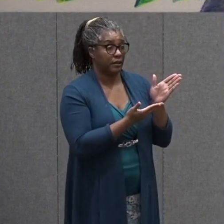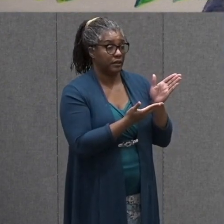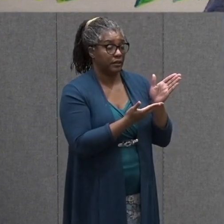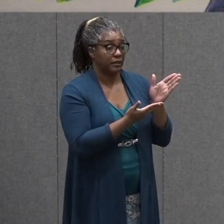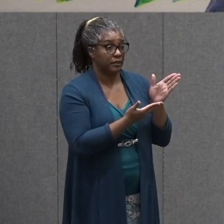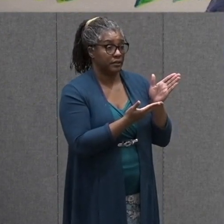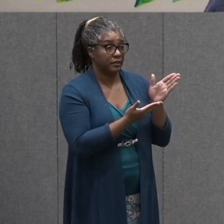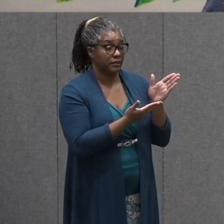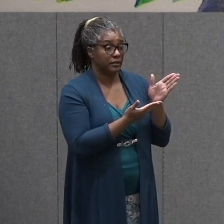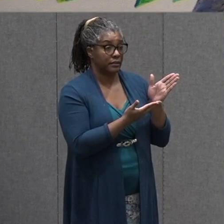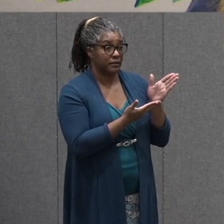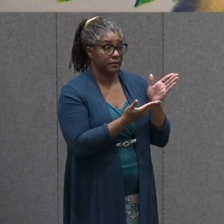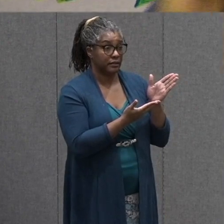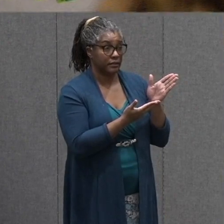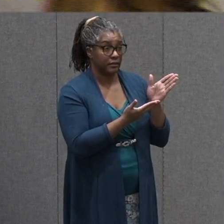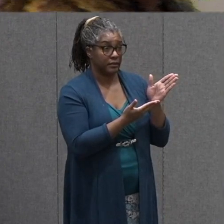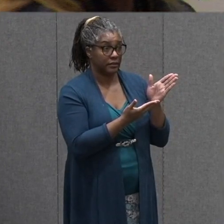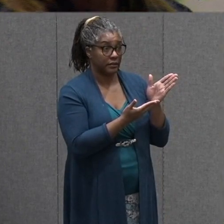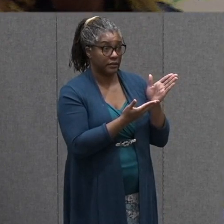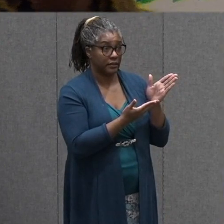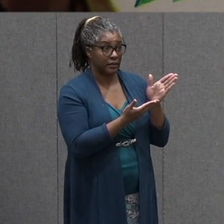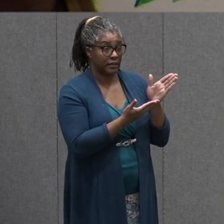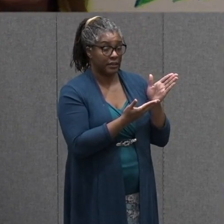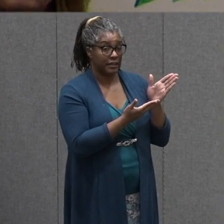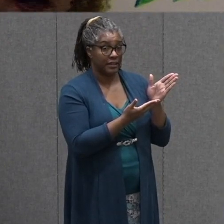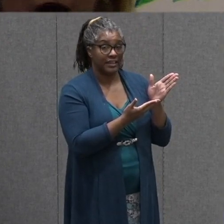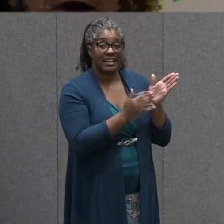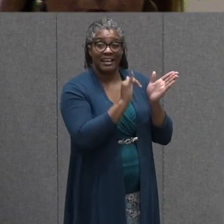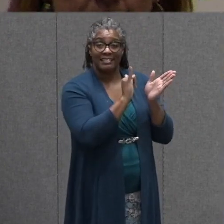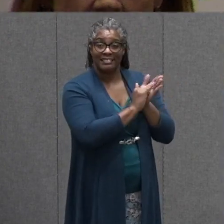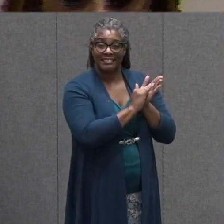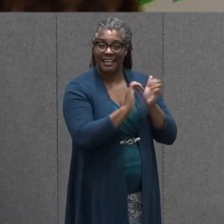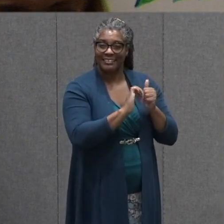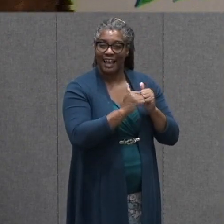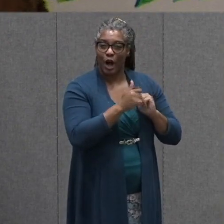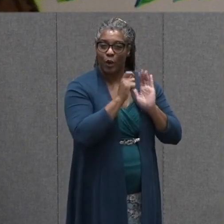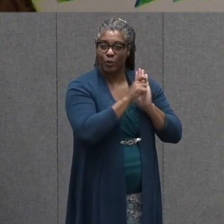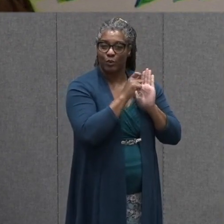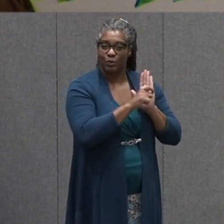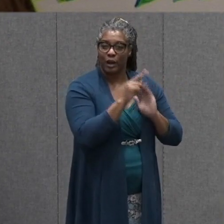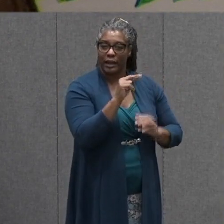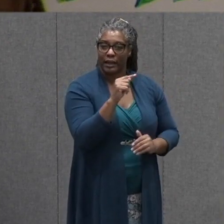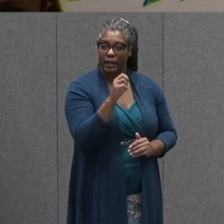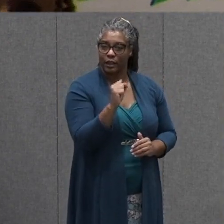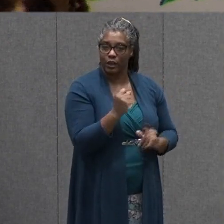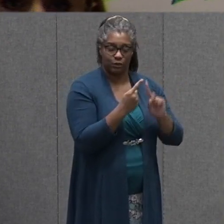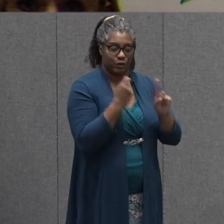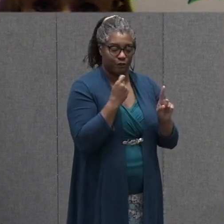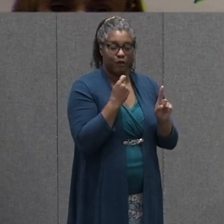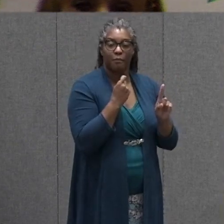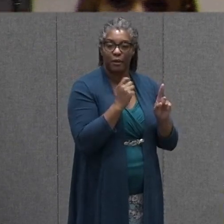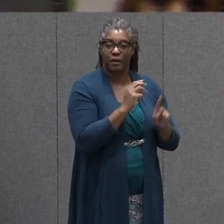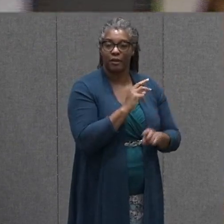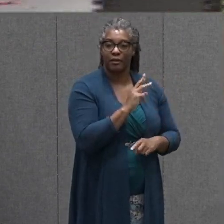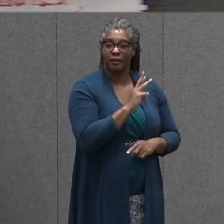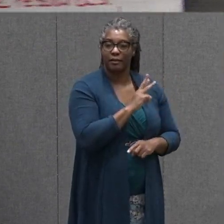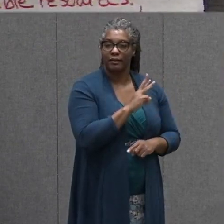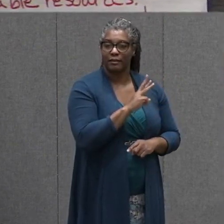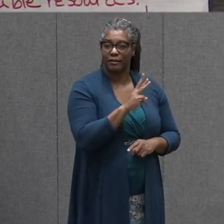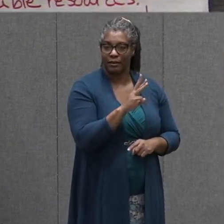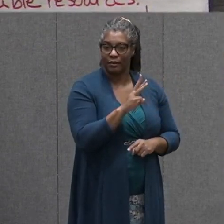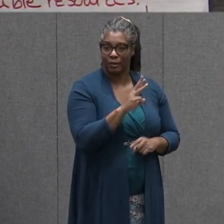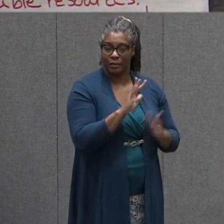grow. All right. Thank you so much for sharing this wonderful story with me today and doing all that hard work. So you have a couple